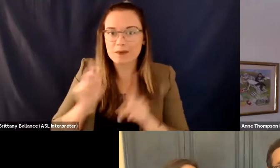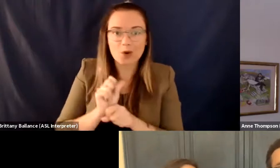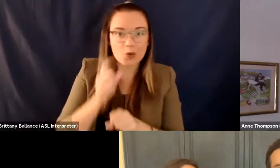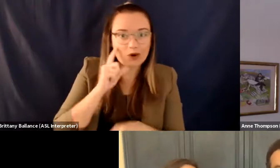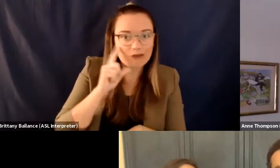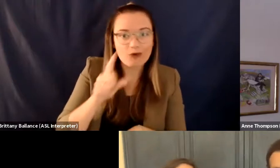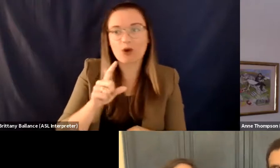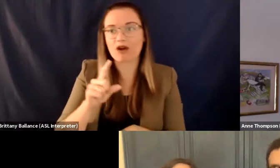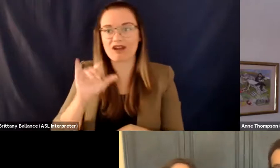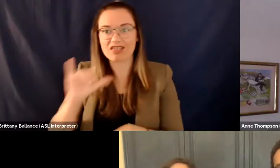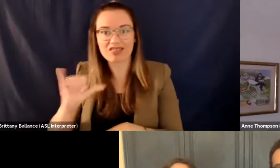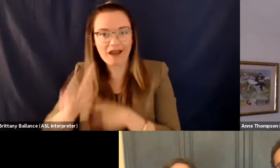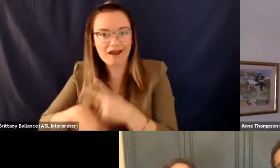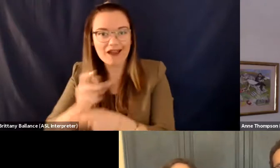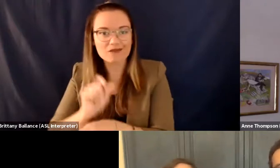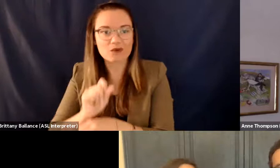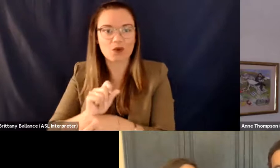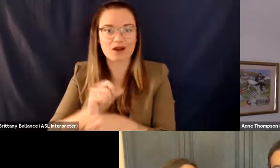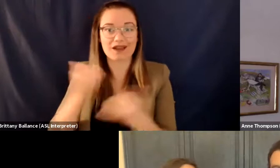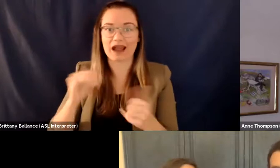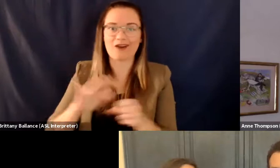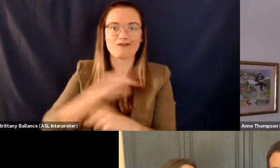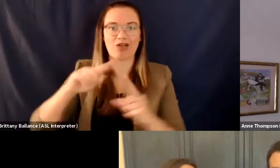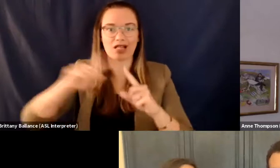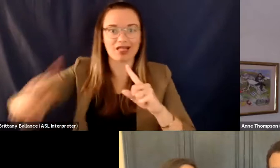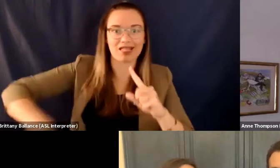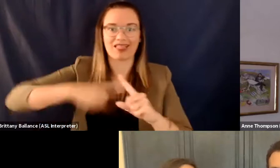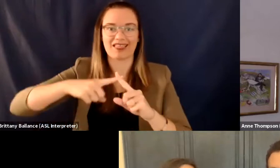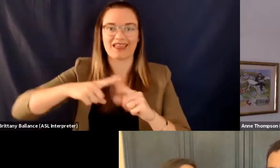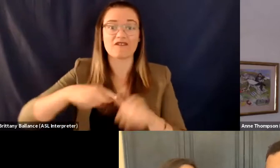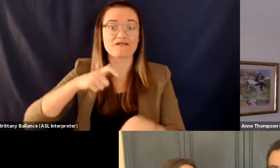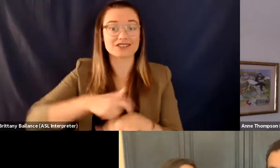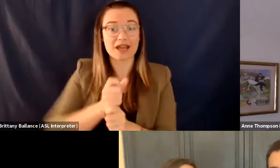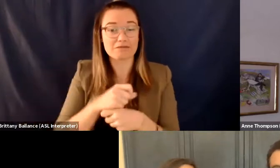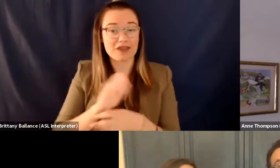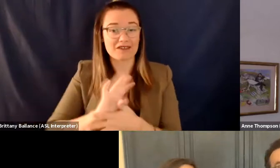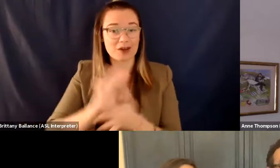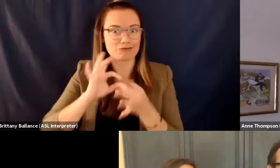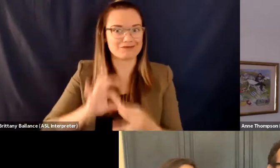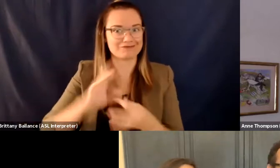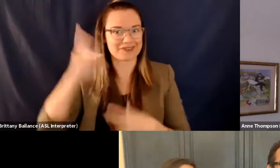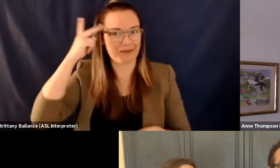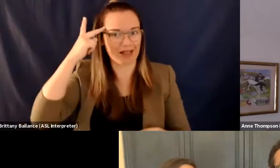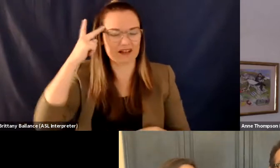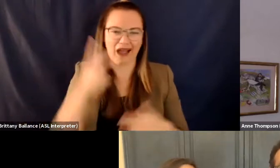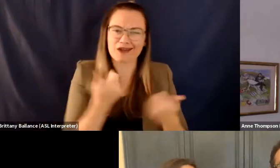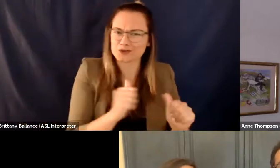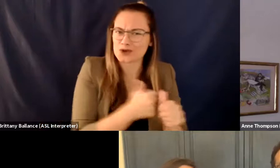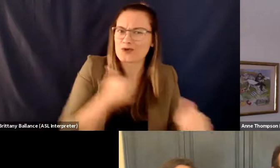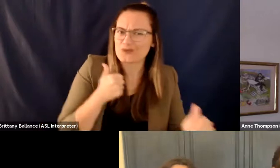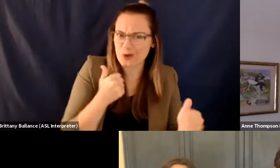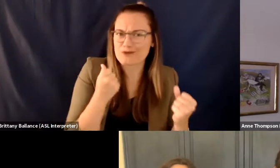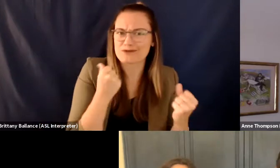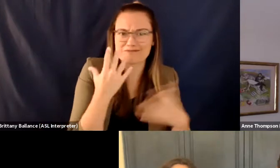into documentary. And it's kind of fun to come full circle and now for the first time really make a film about politics, which I avoided actually for a long